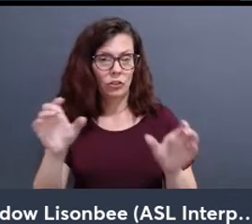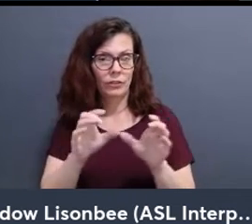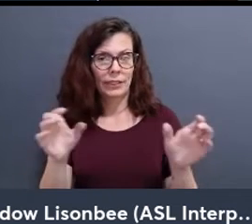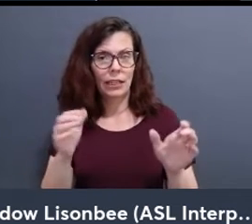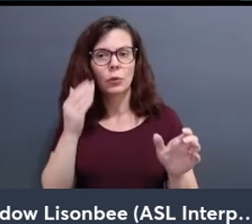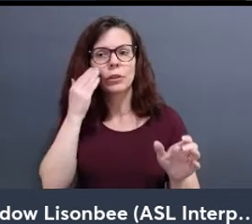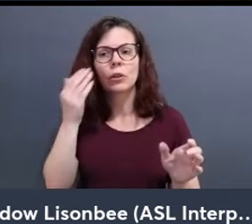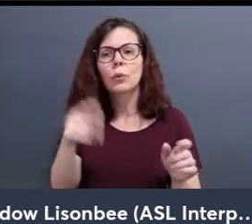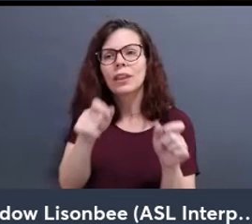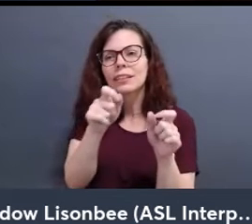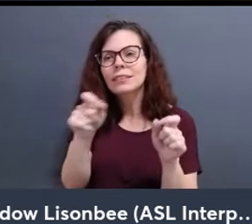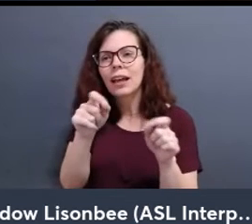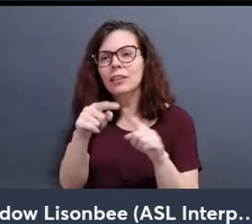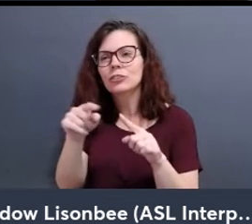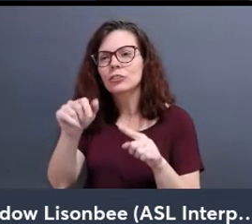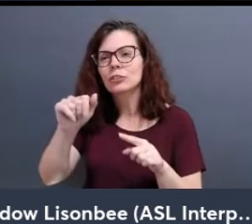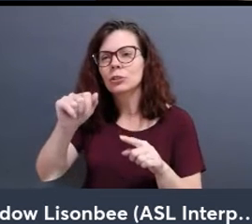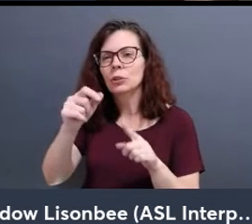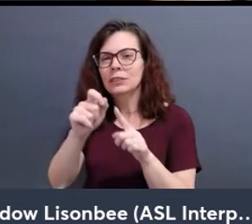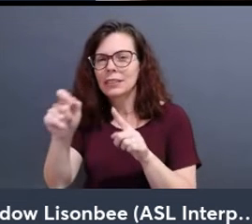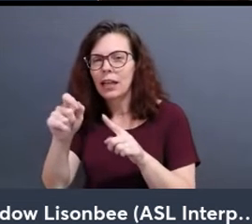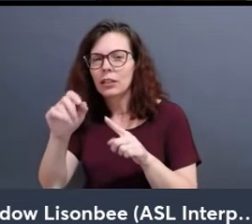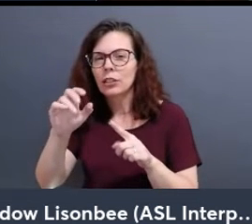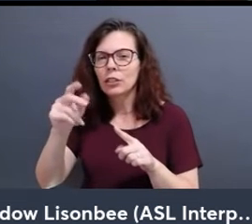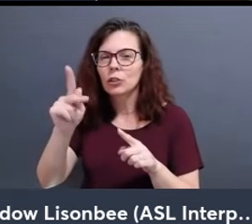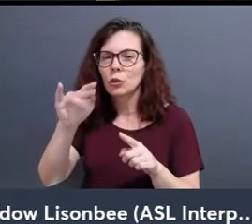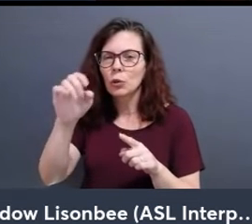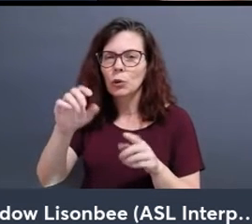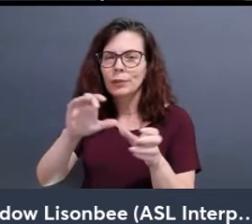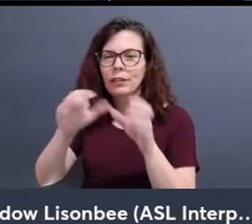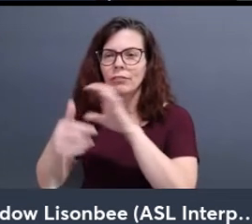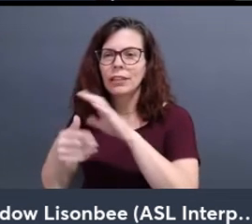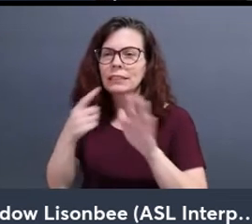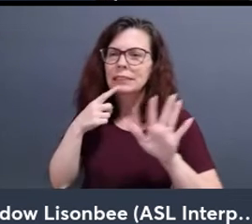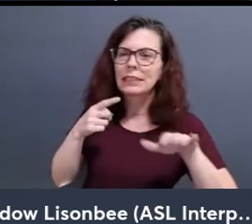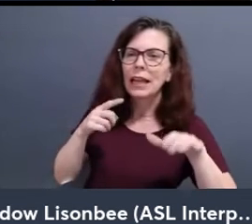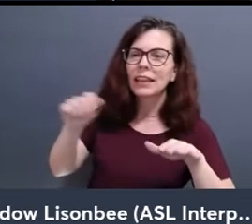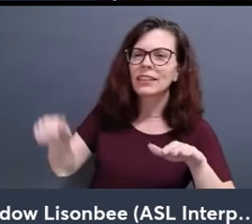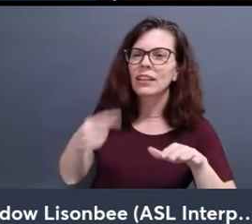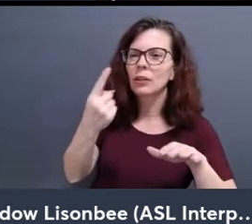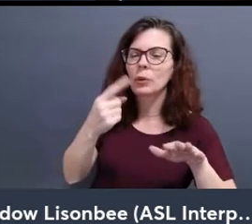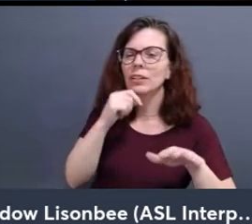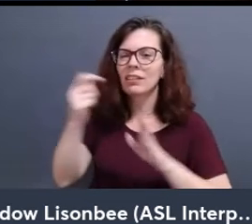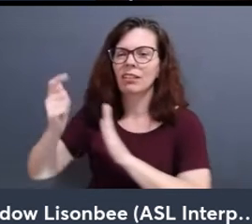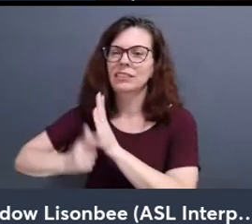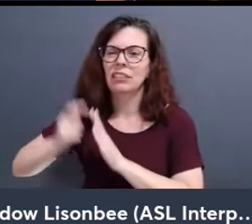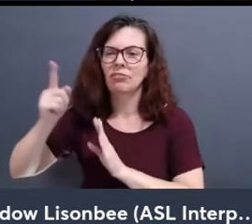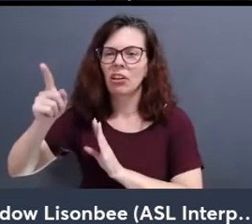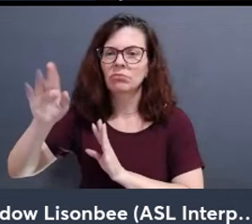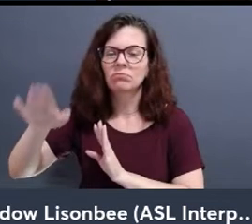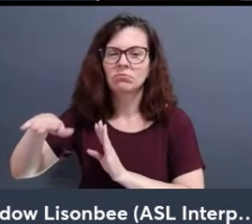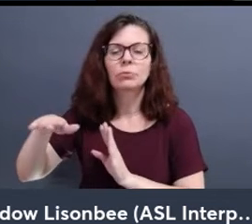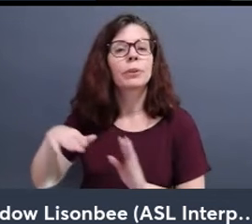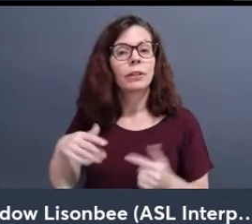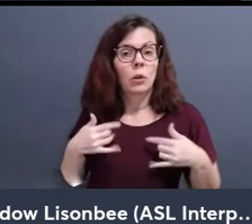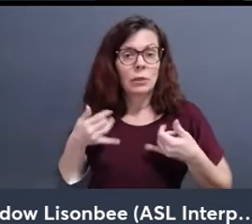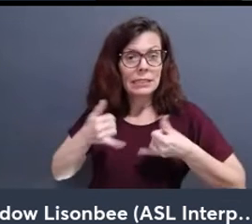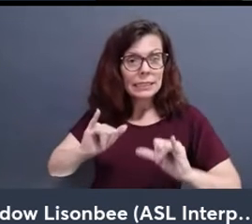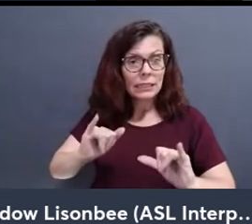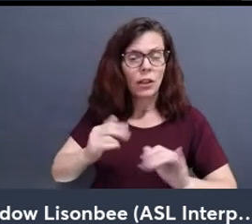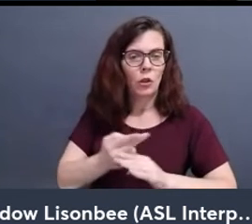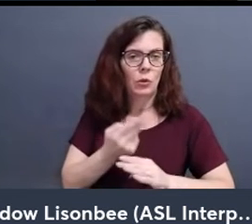-- kube config that basically tells kubectl, hey, use this other user instead of the default user. And so I can still use